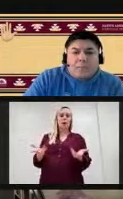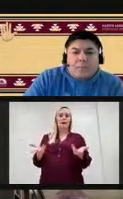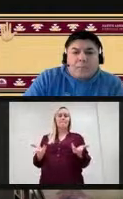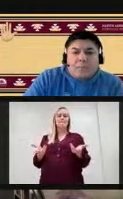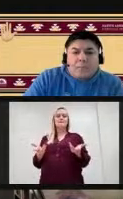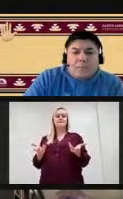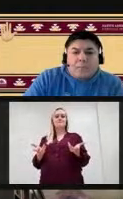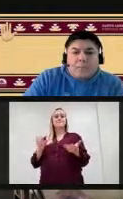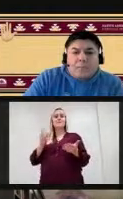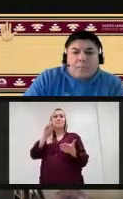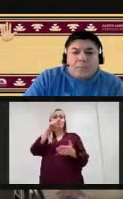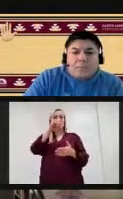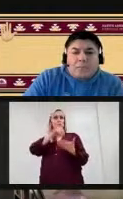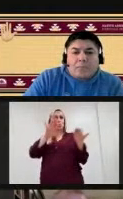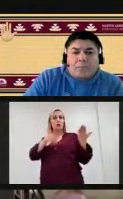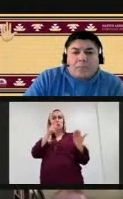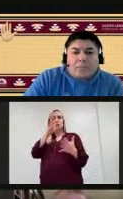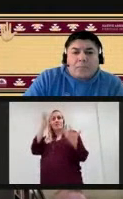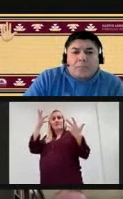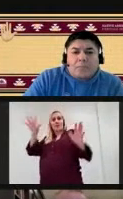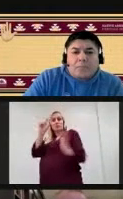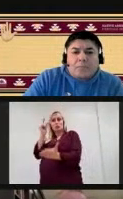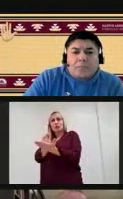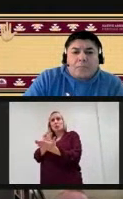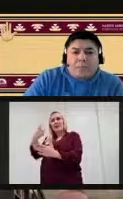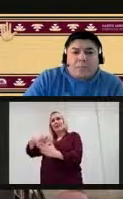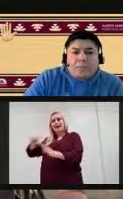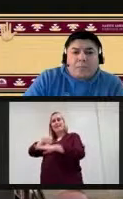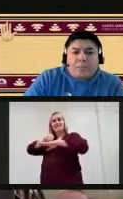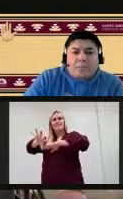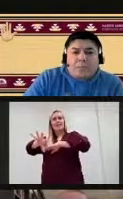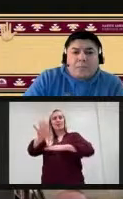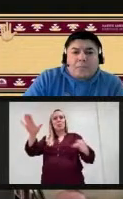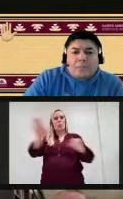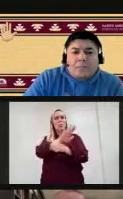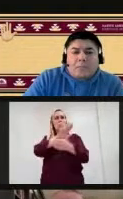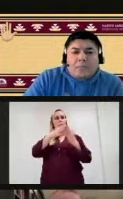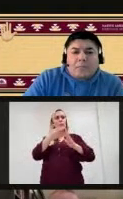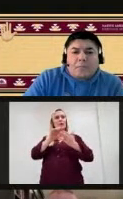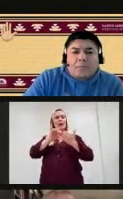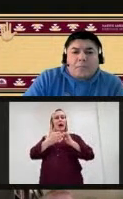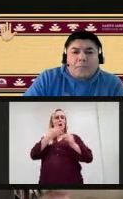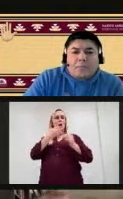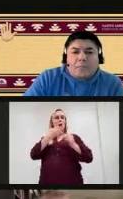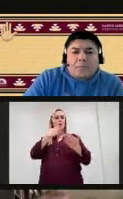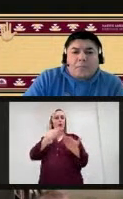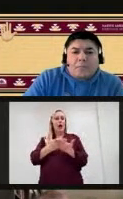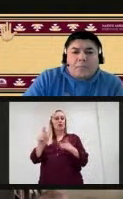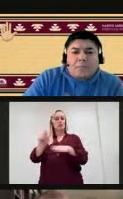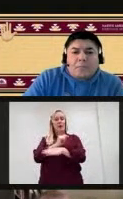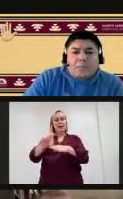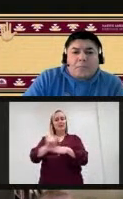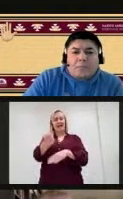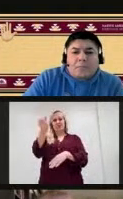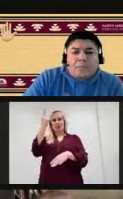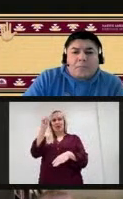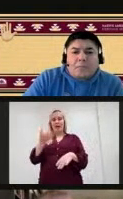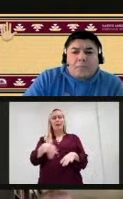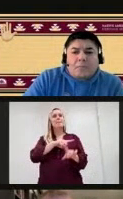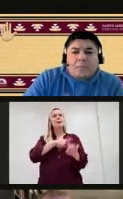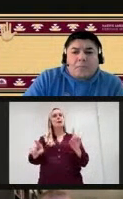the kids that graduate, they affect the entire community, you know, and how well trained they are and all those different things. I get that.